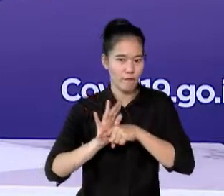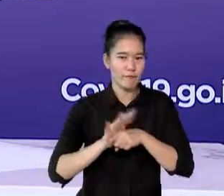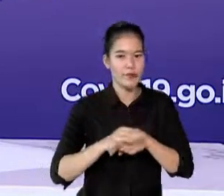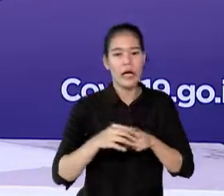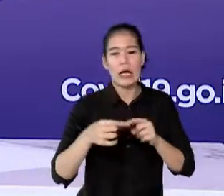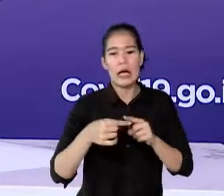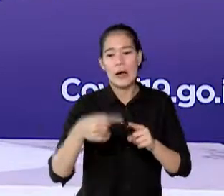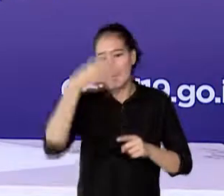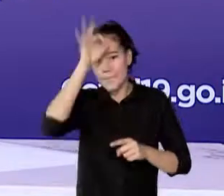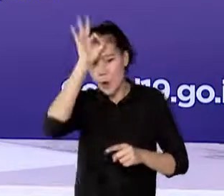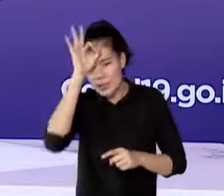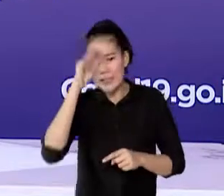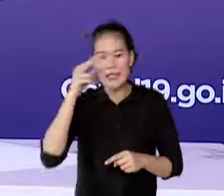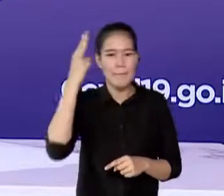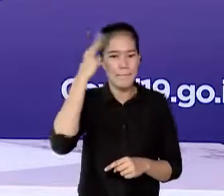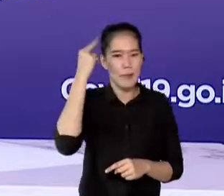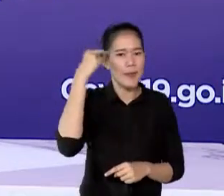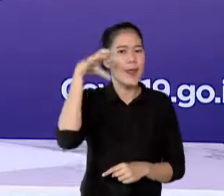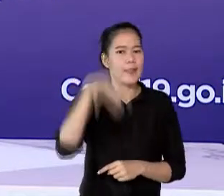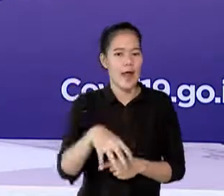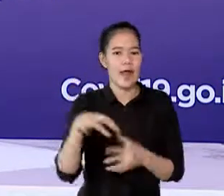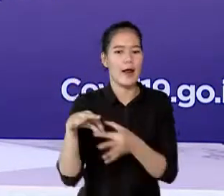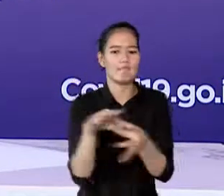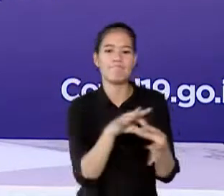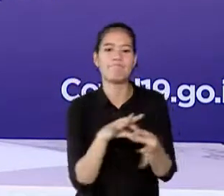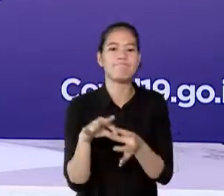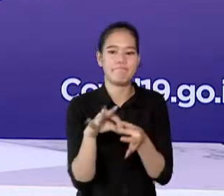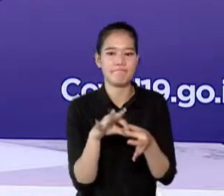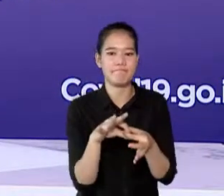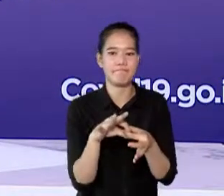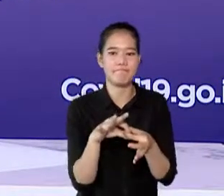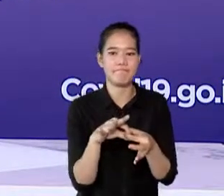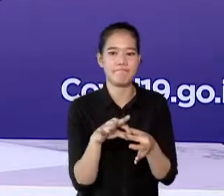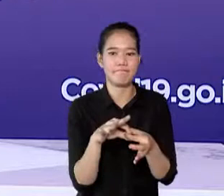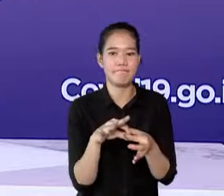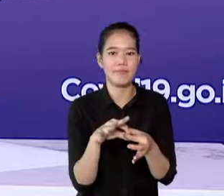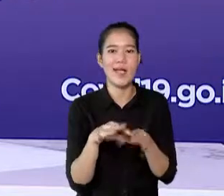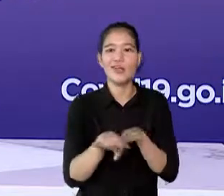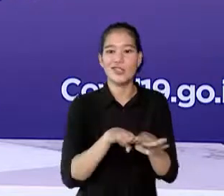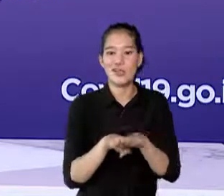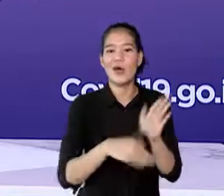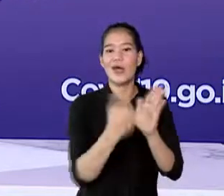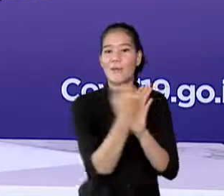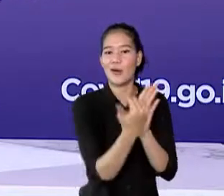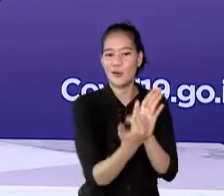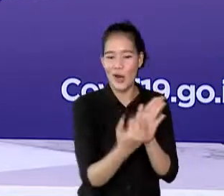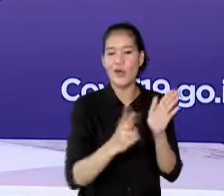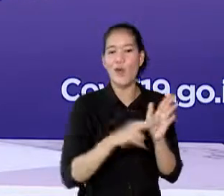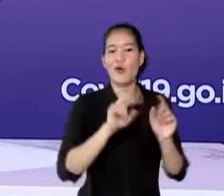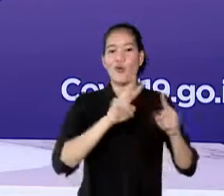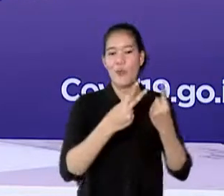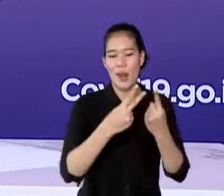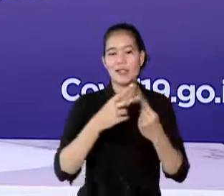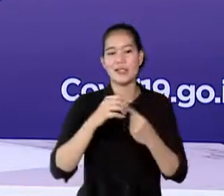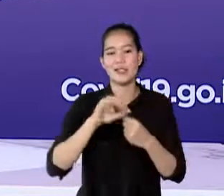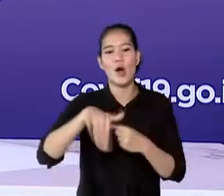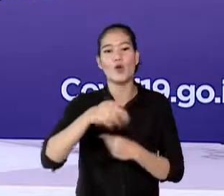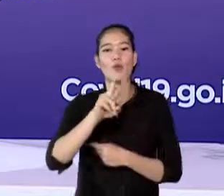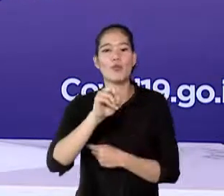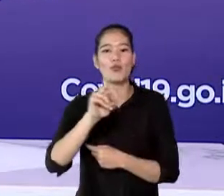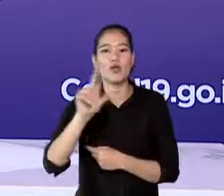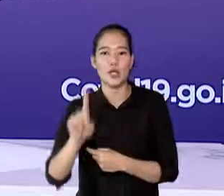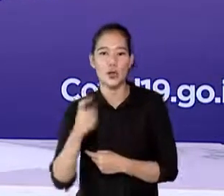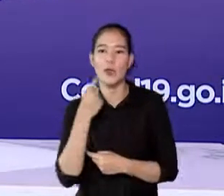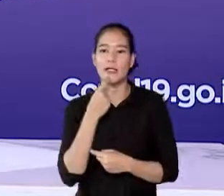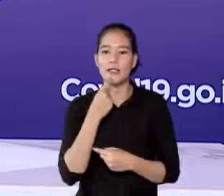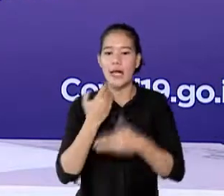local government officials, referring to Task Force Circular number 12 of 2021 for